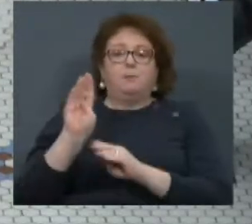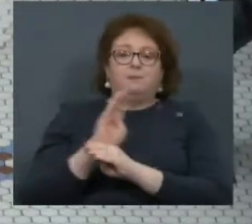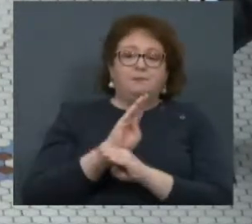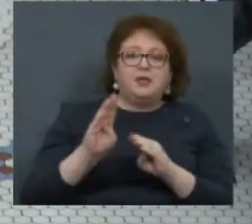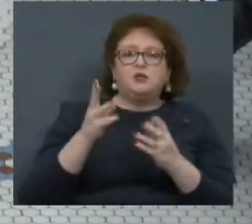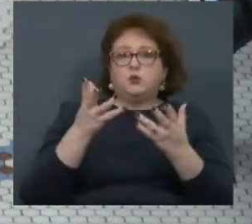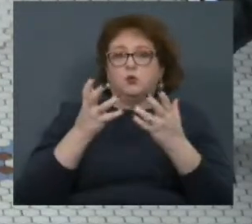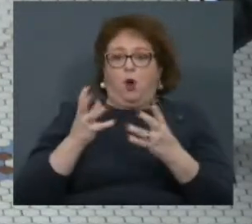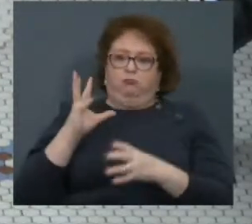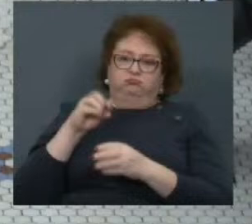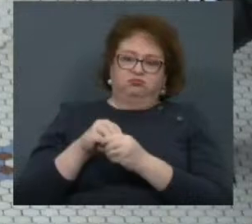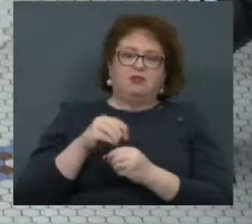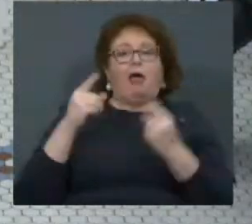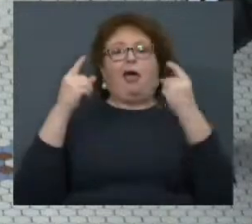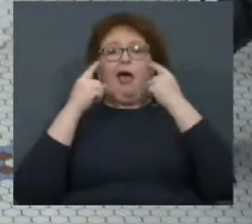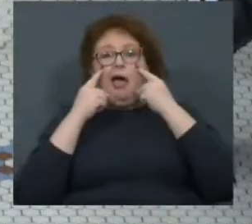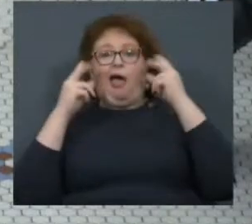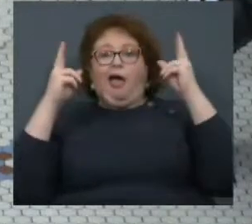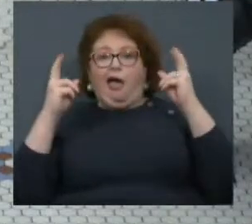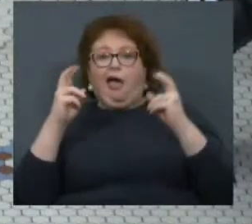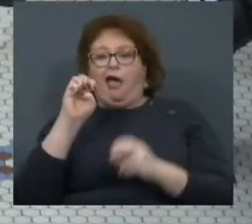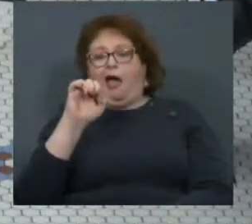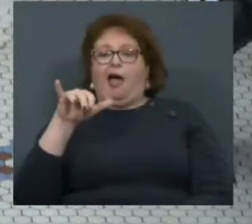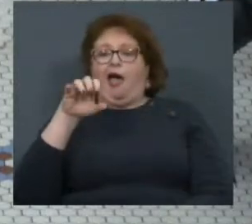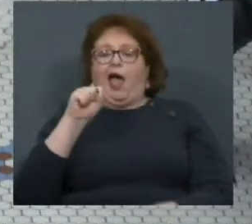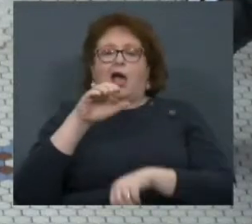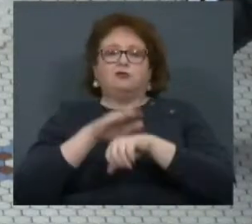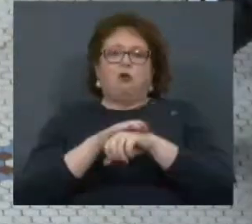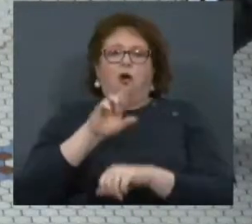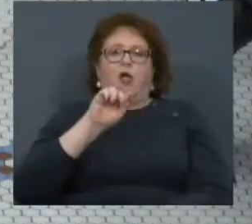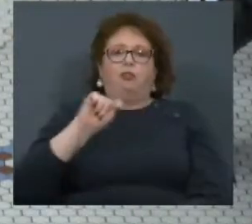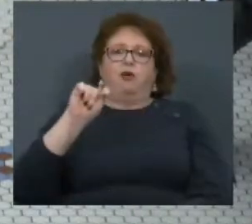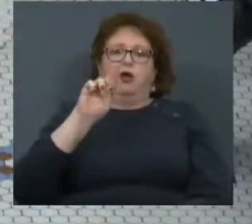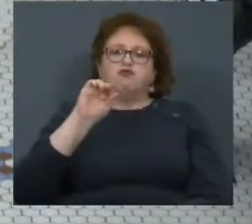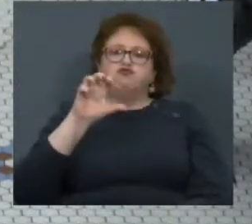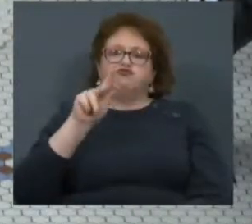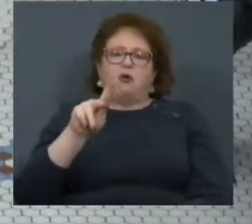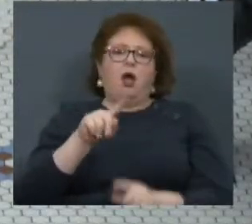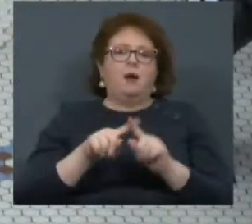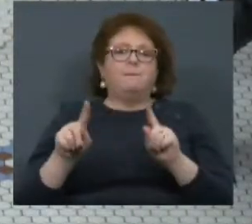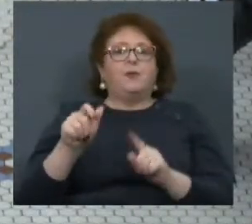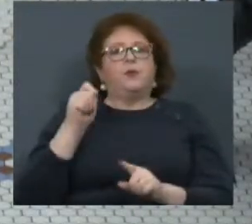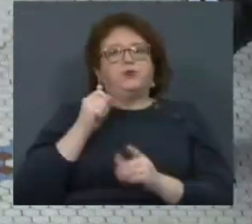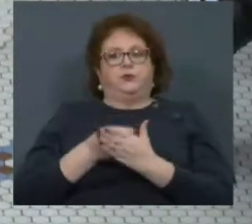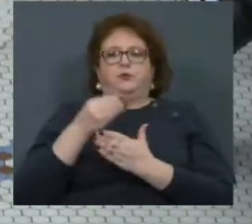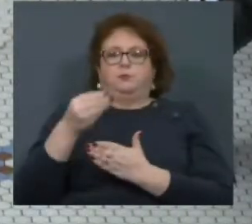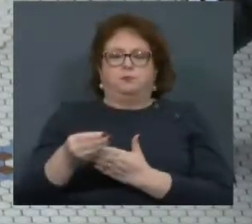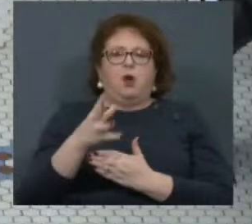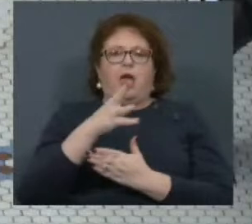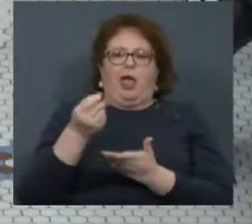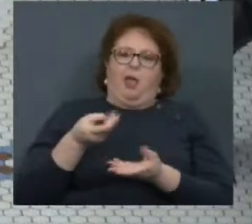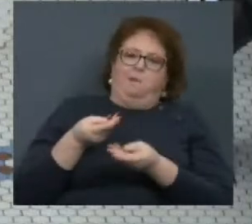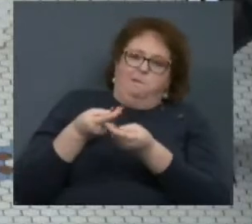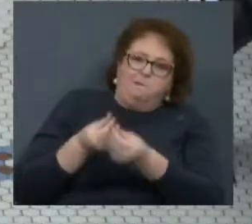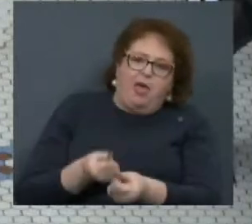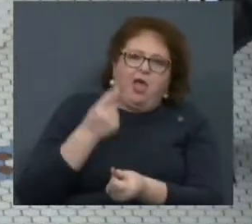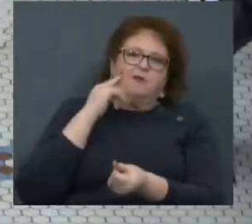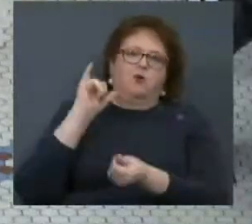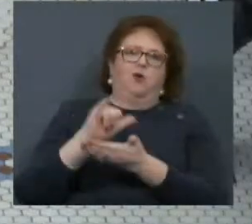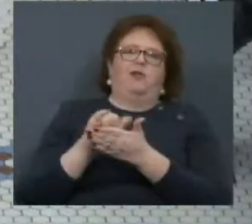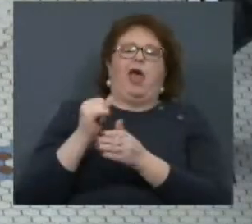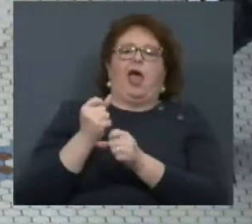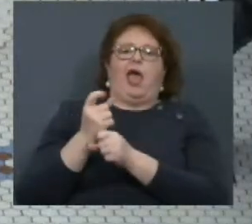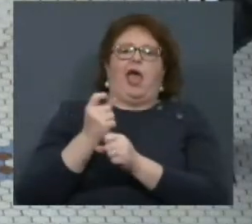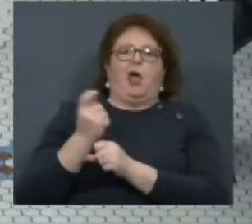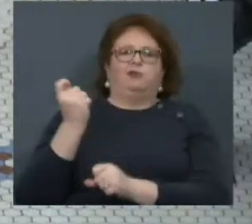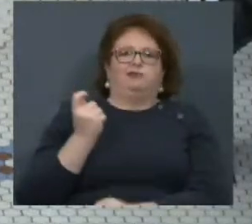Eyes on the Rock would still be compelled to purchase a Fusus device and pay an annual subscription fee. This is a